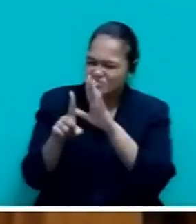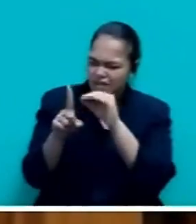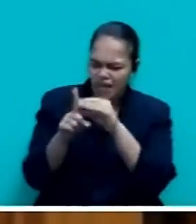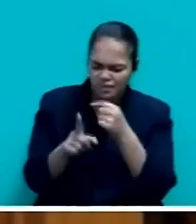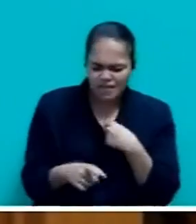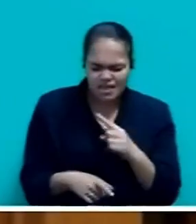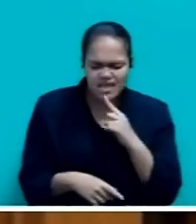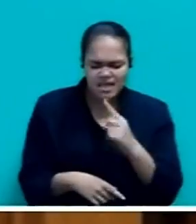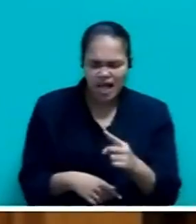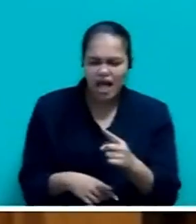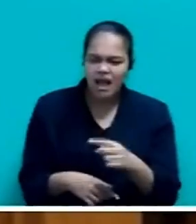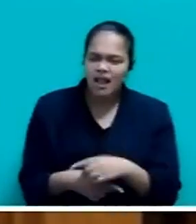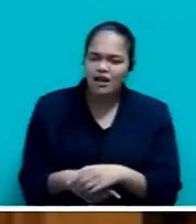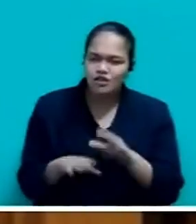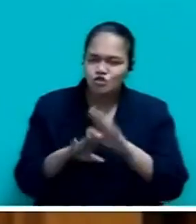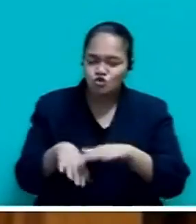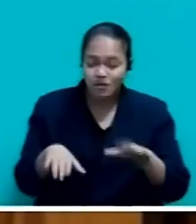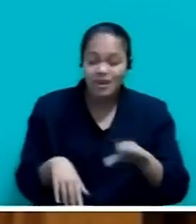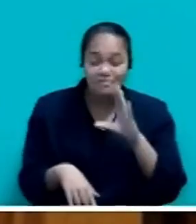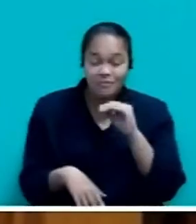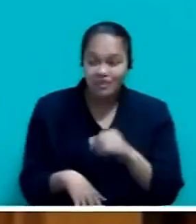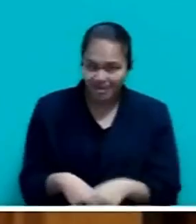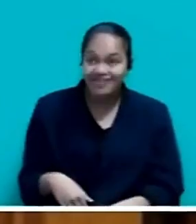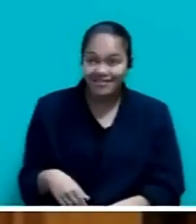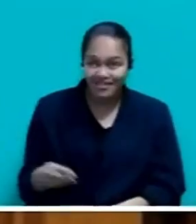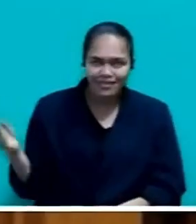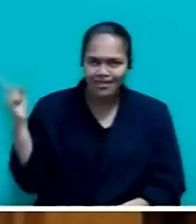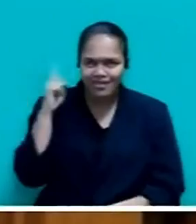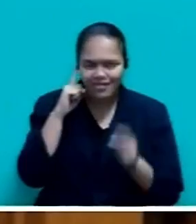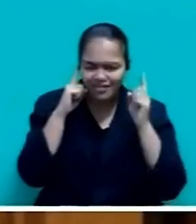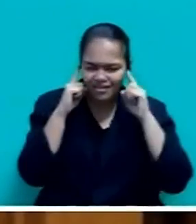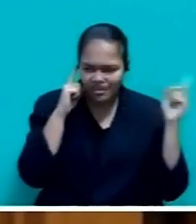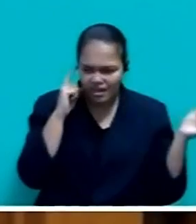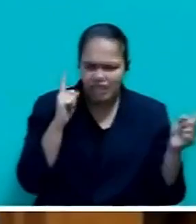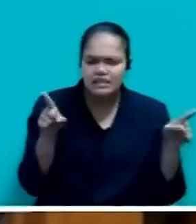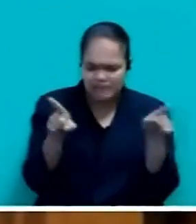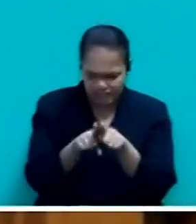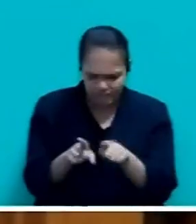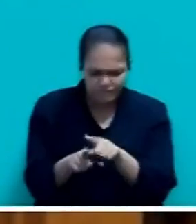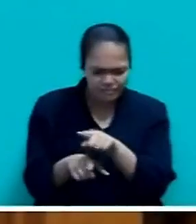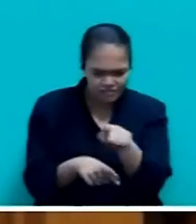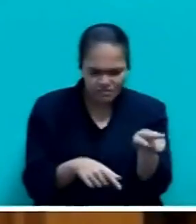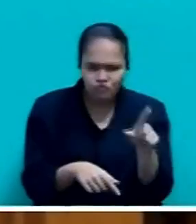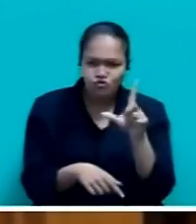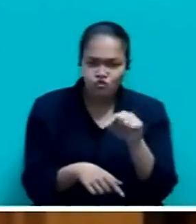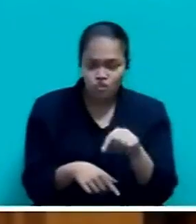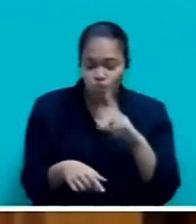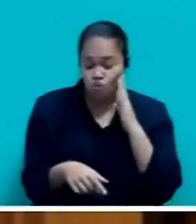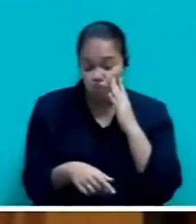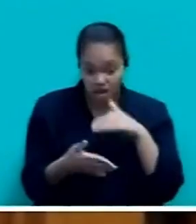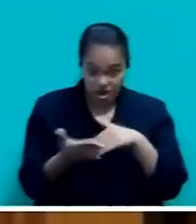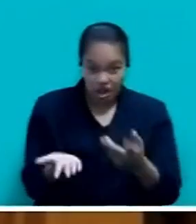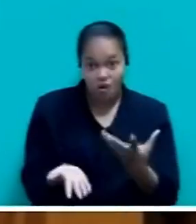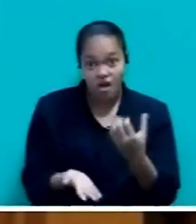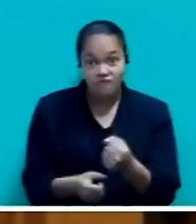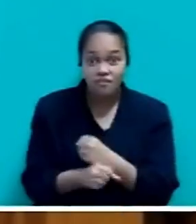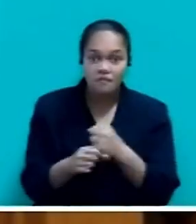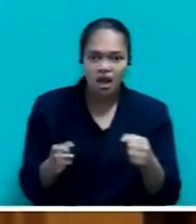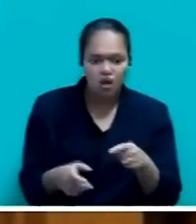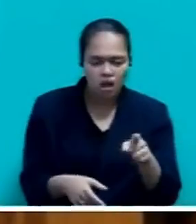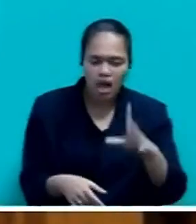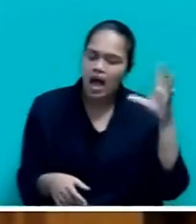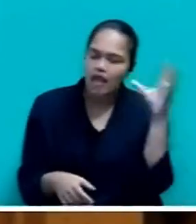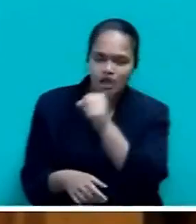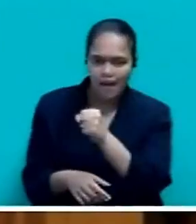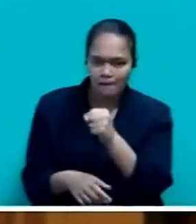in one ear, out the other. All they were doing was saying something, but when it suits them now, they've adopted all that. Just